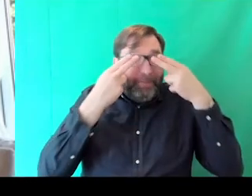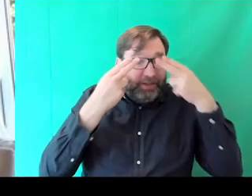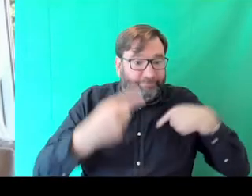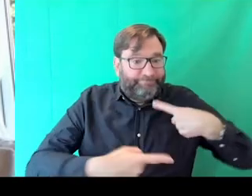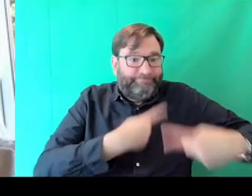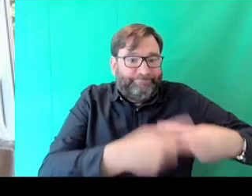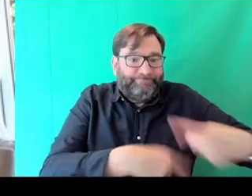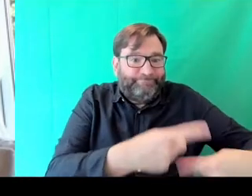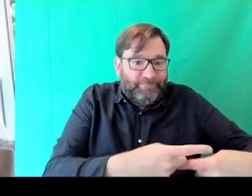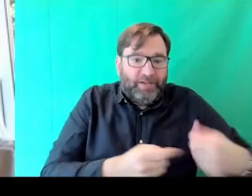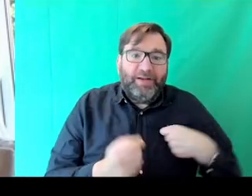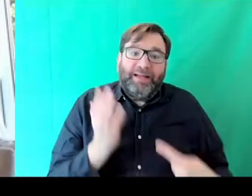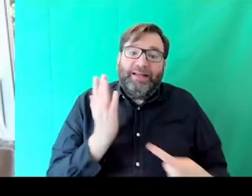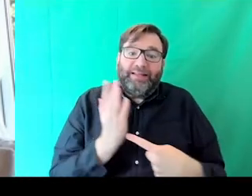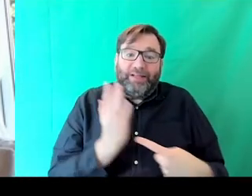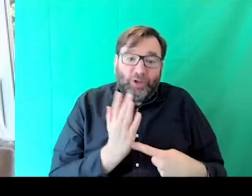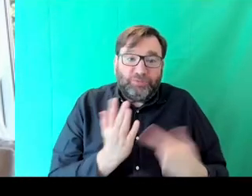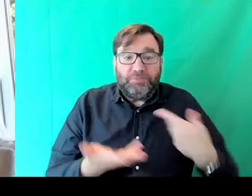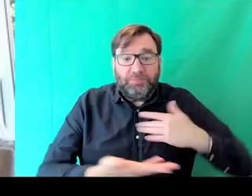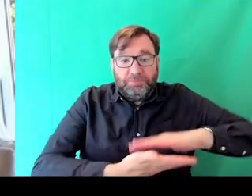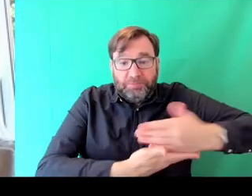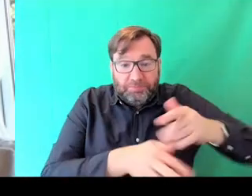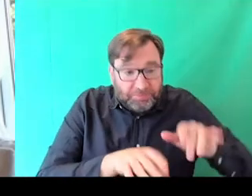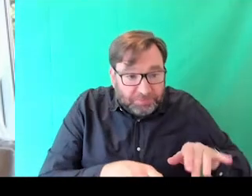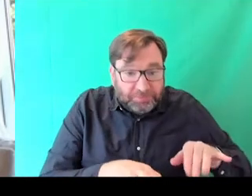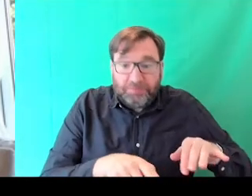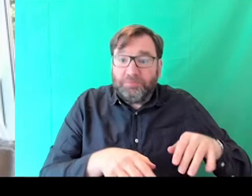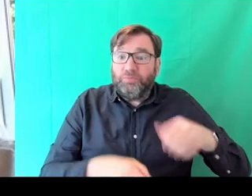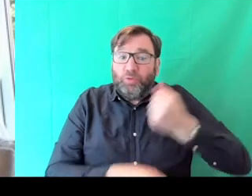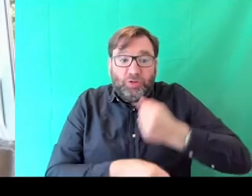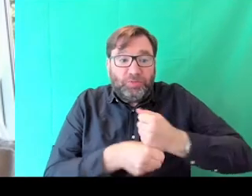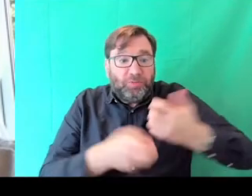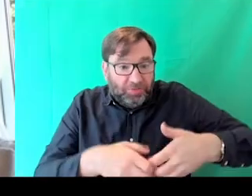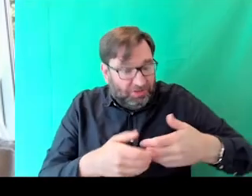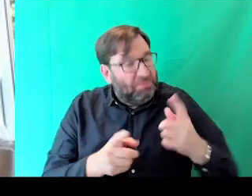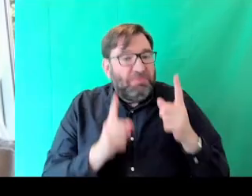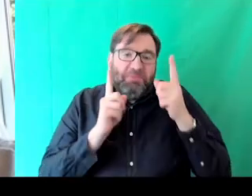fall off. And that's why I was very excited to be on this panel, because